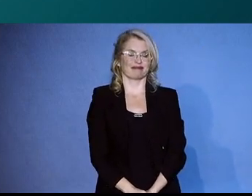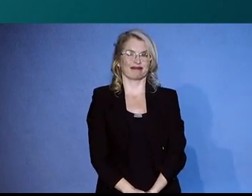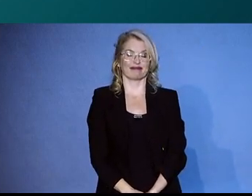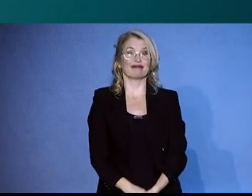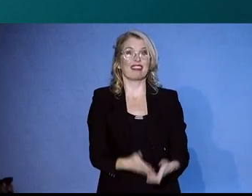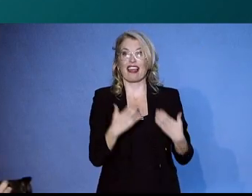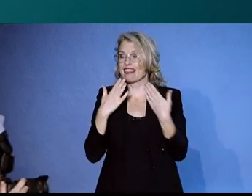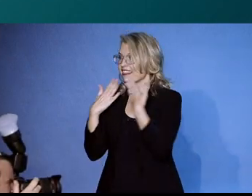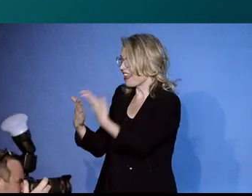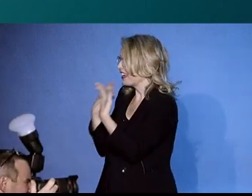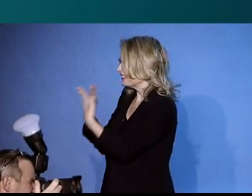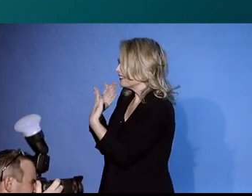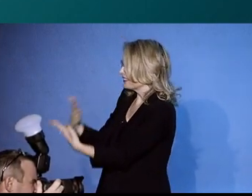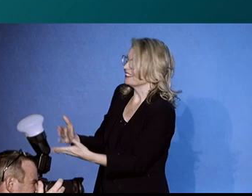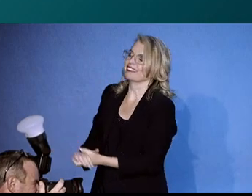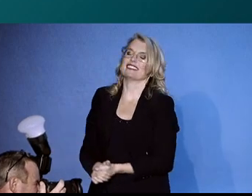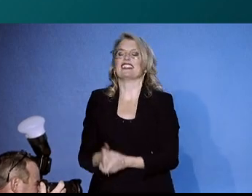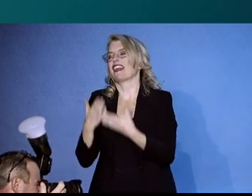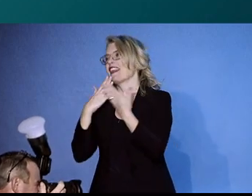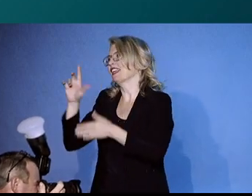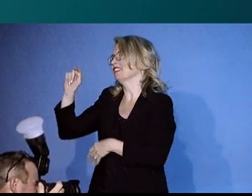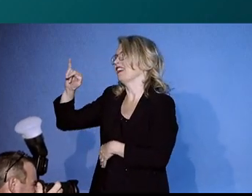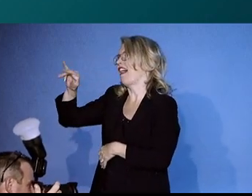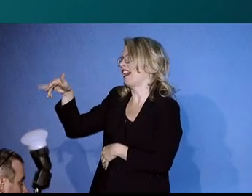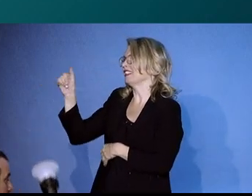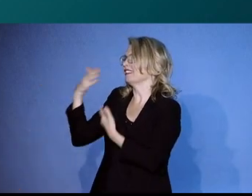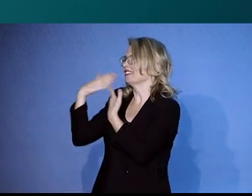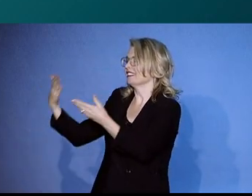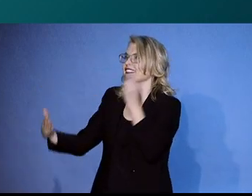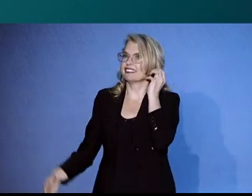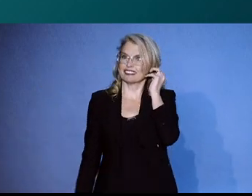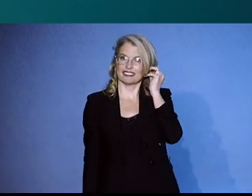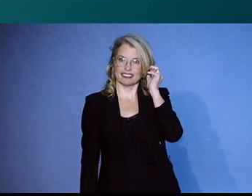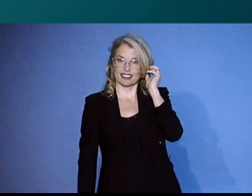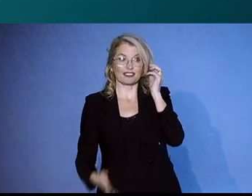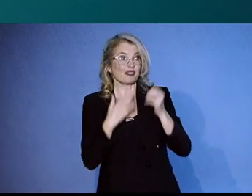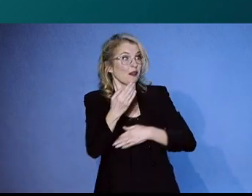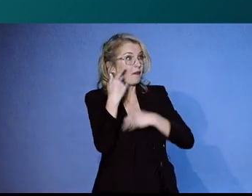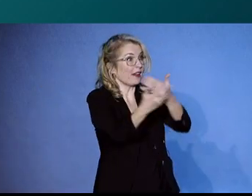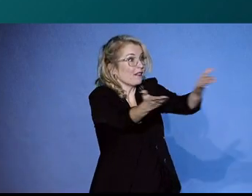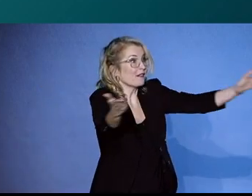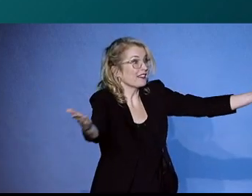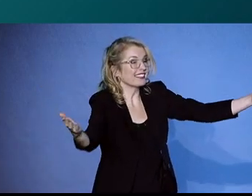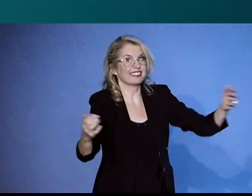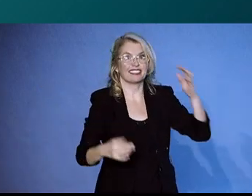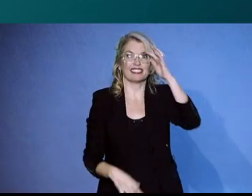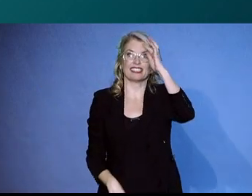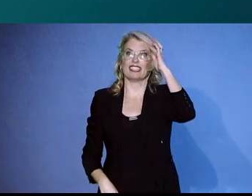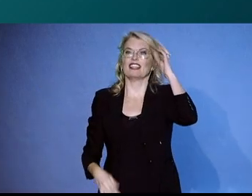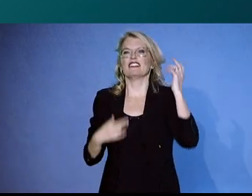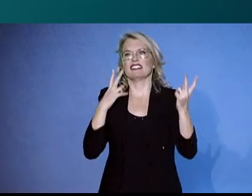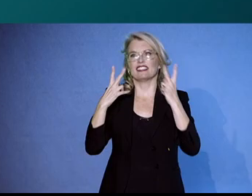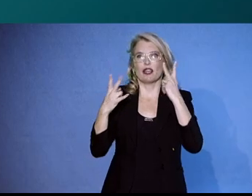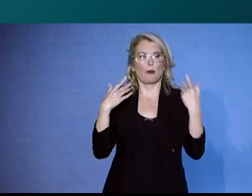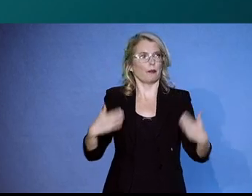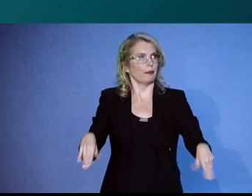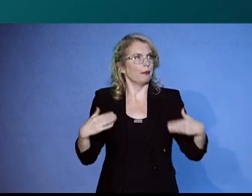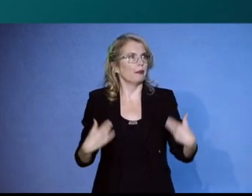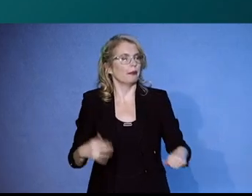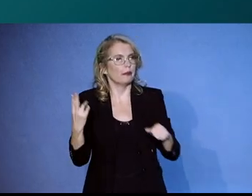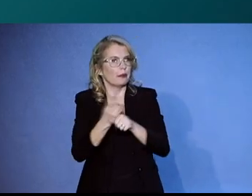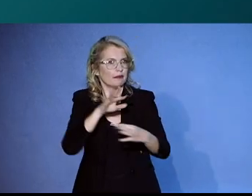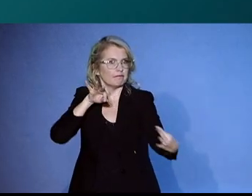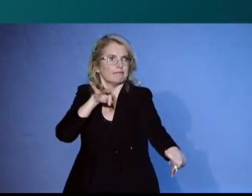Thank you. Thank you, Tanya. Good morning, everyone. We see huge potential